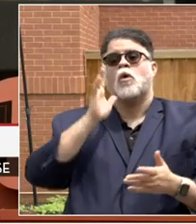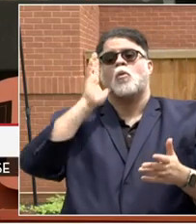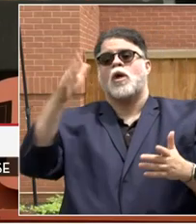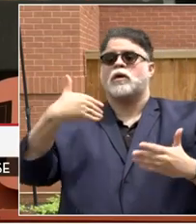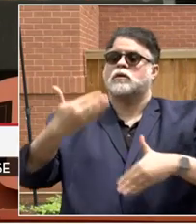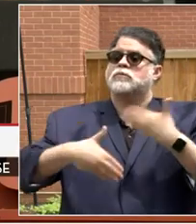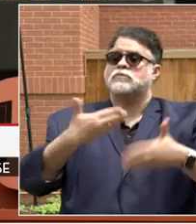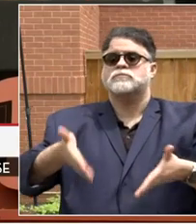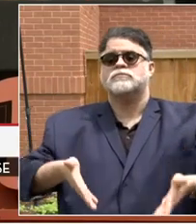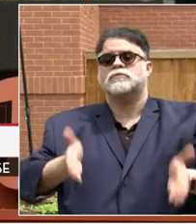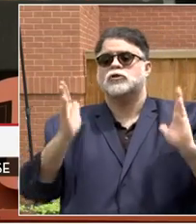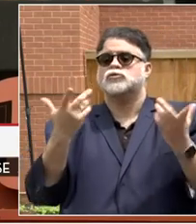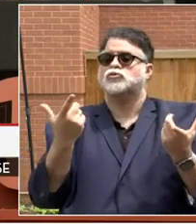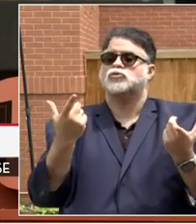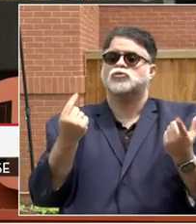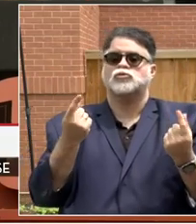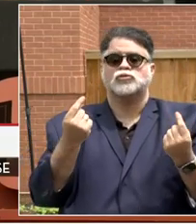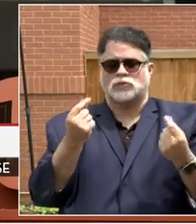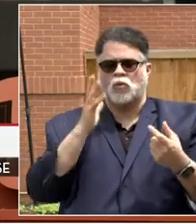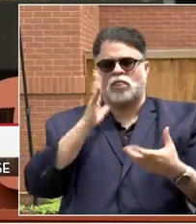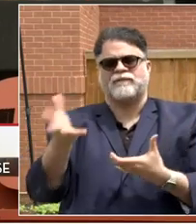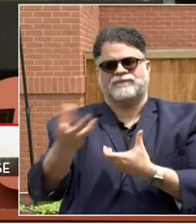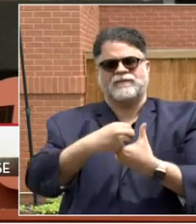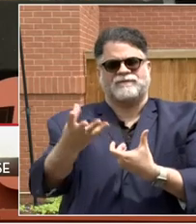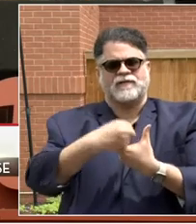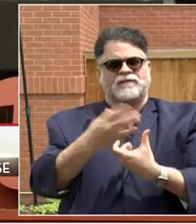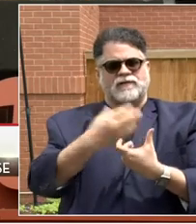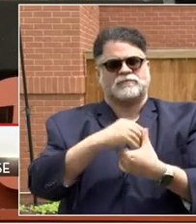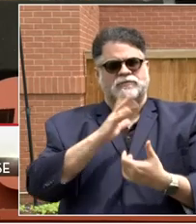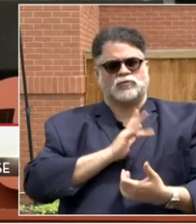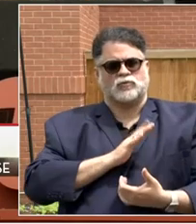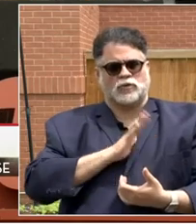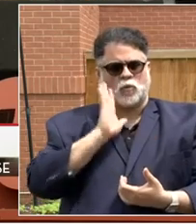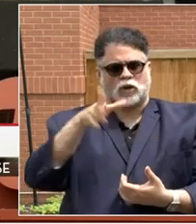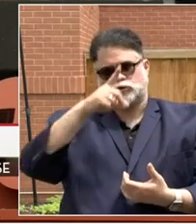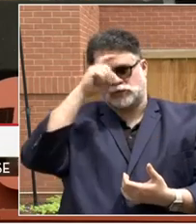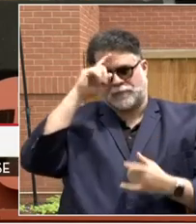almost everybody who wants to be in a summer camp, as one example.